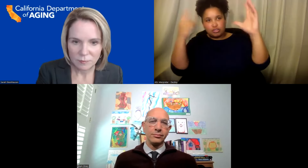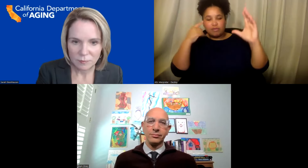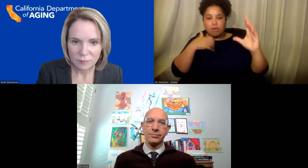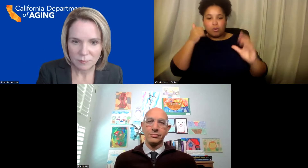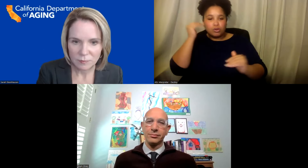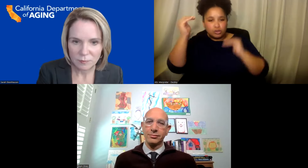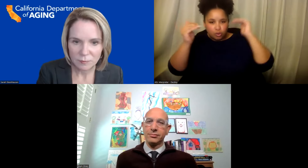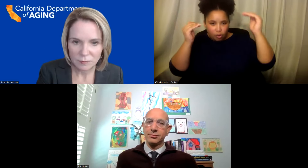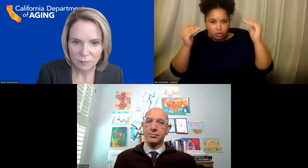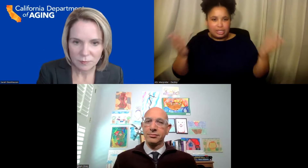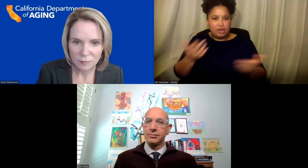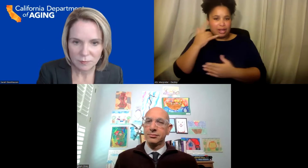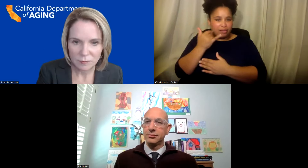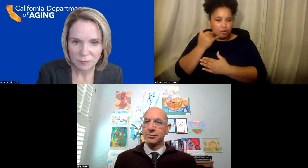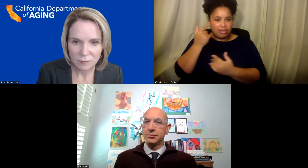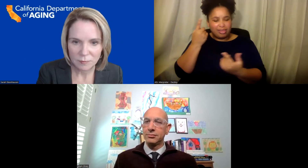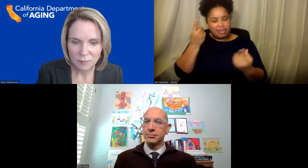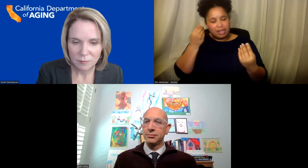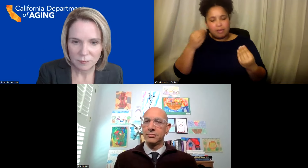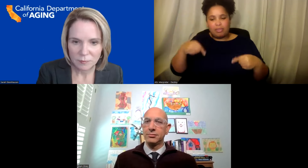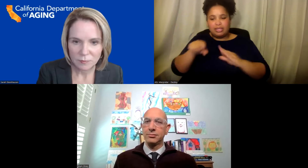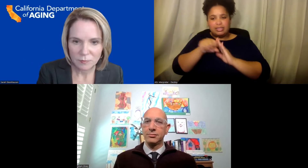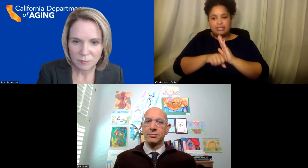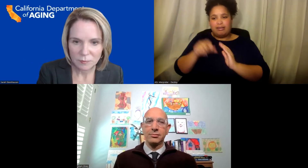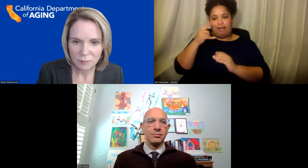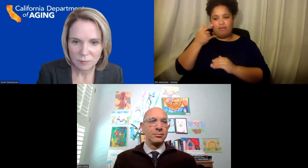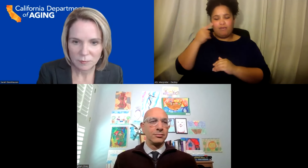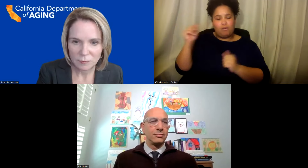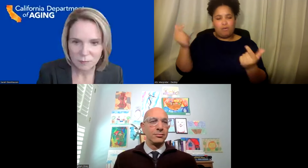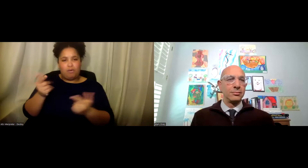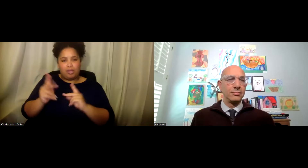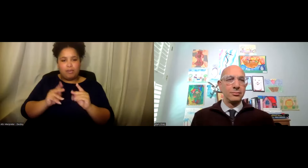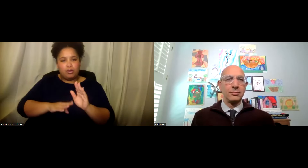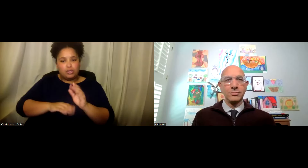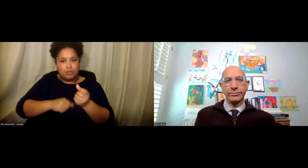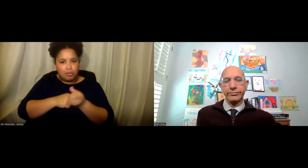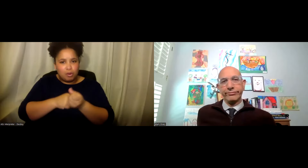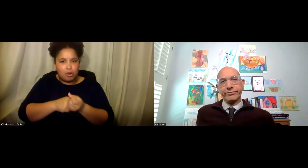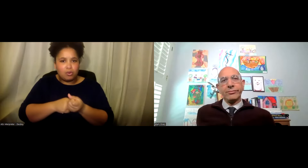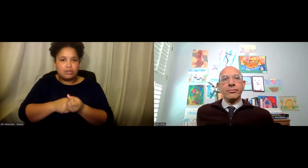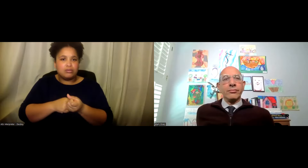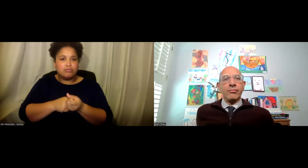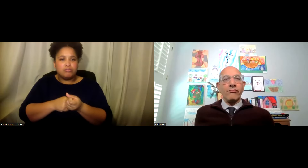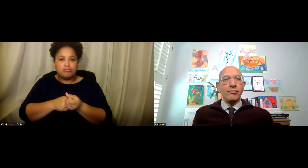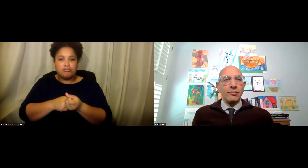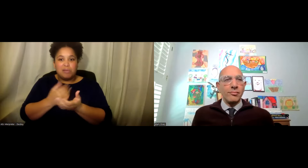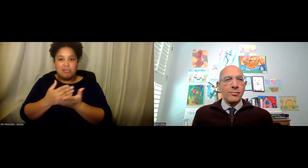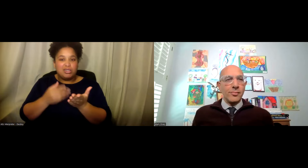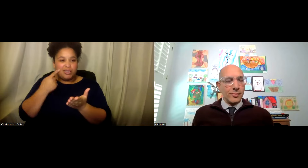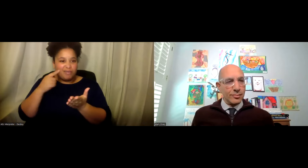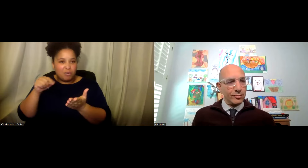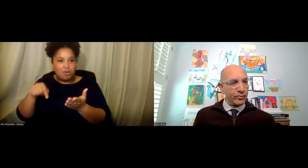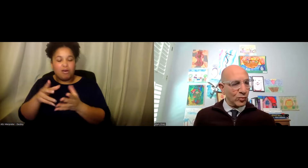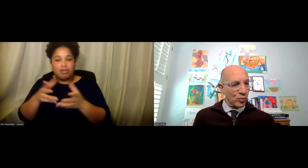thinking about California for all, and all your work to promote a budget that allows so much of this good work